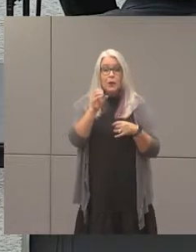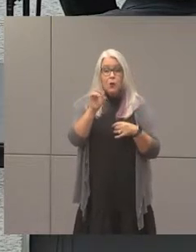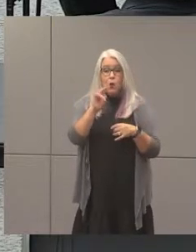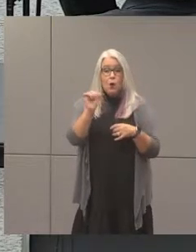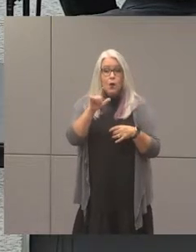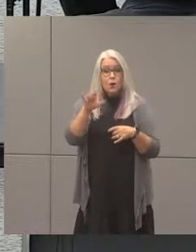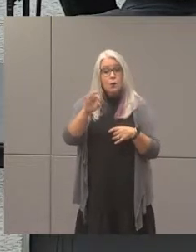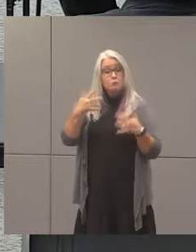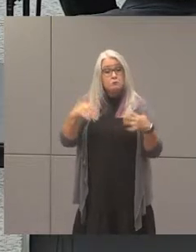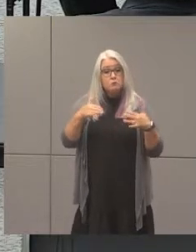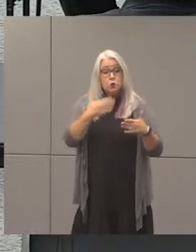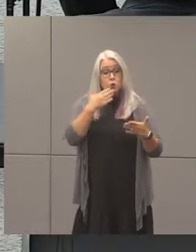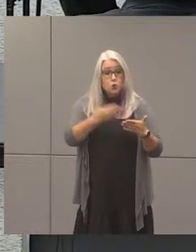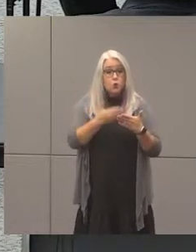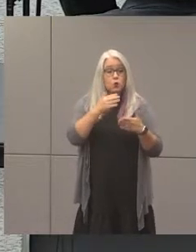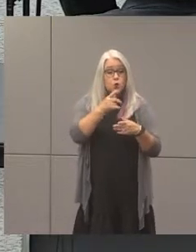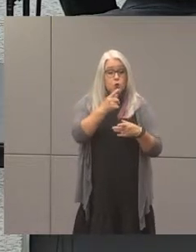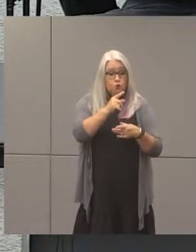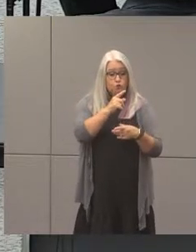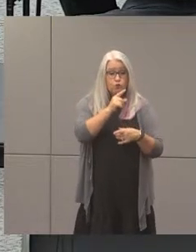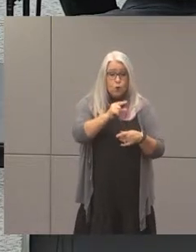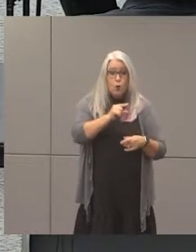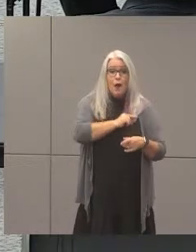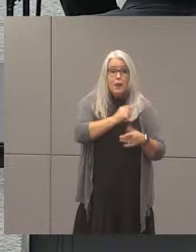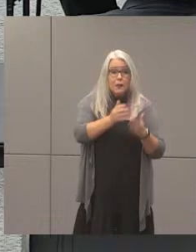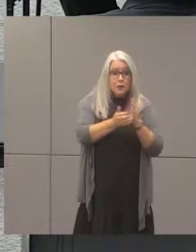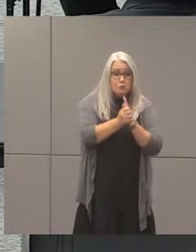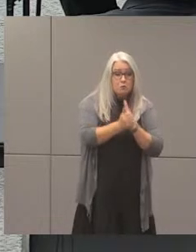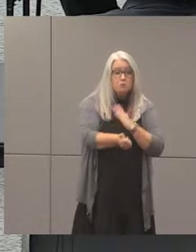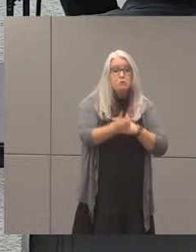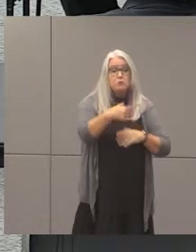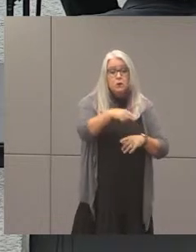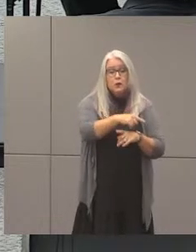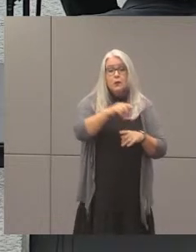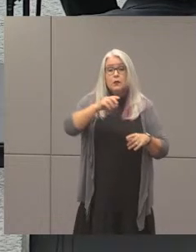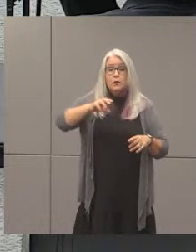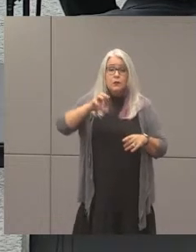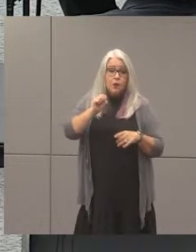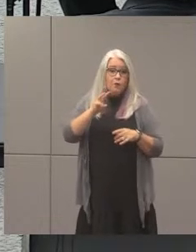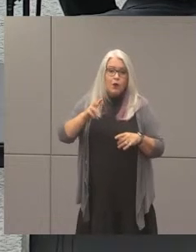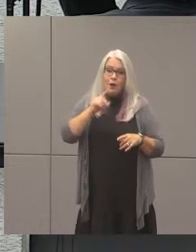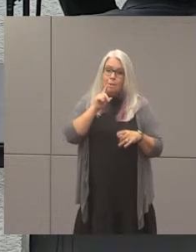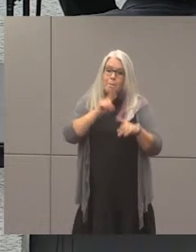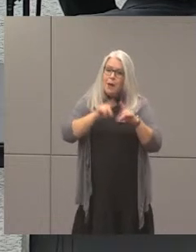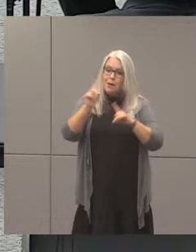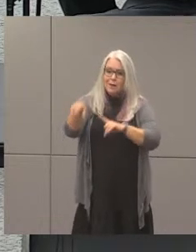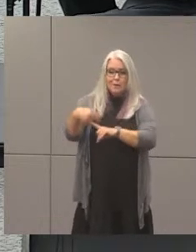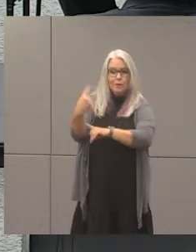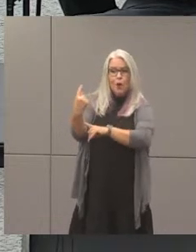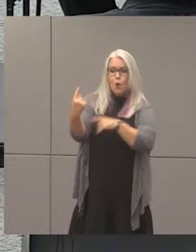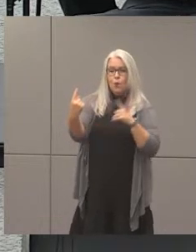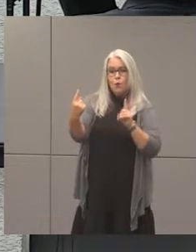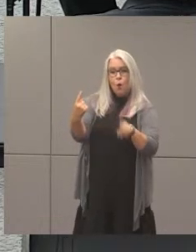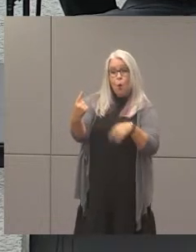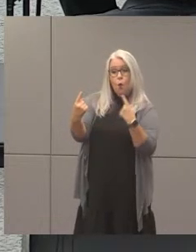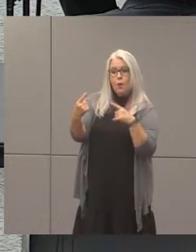good quality software, but it's standalone. It doesn't interface well with anything else. It's their